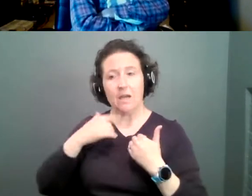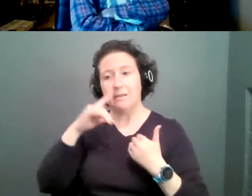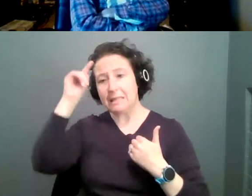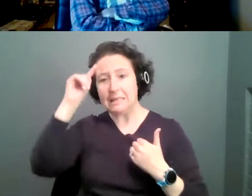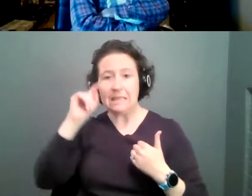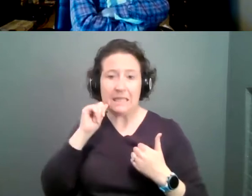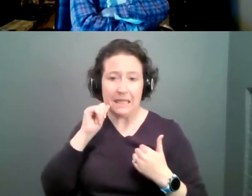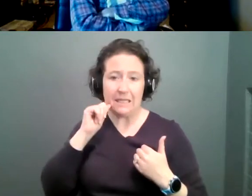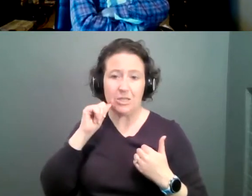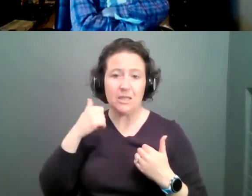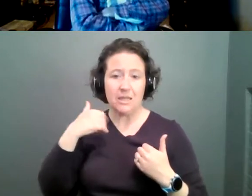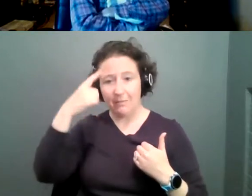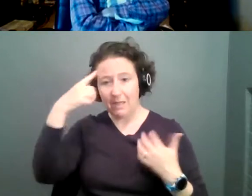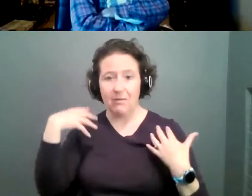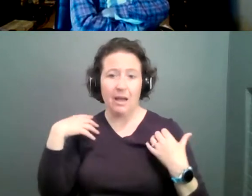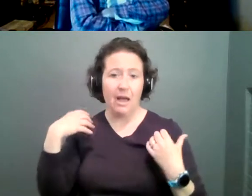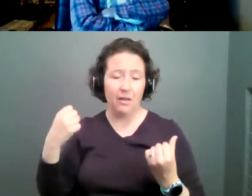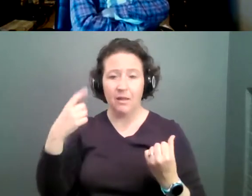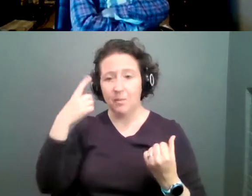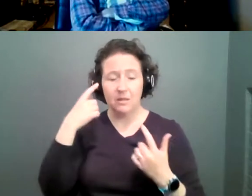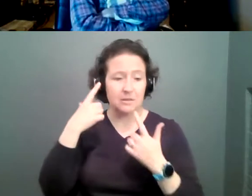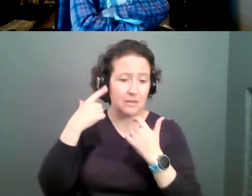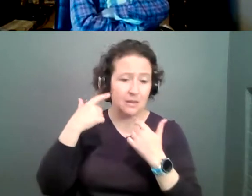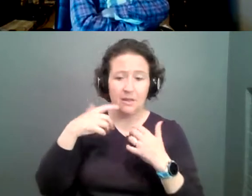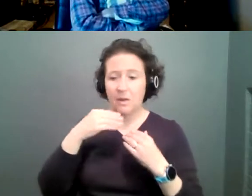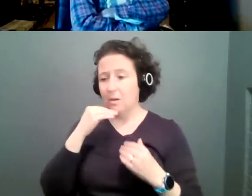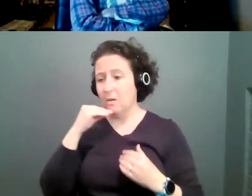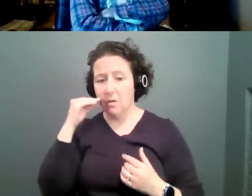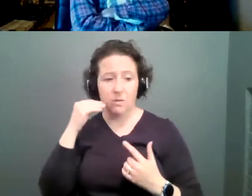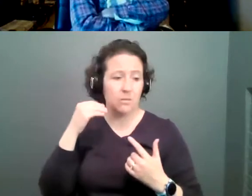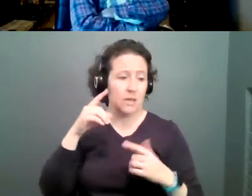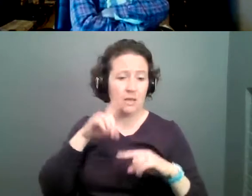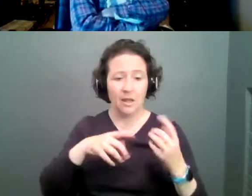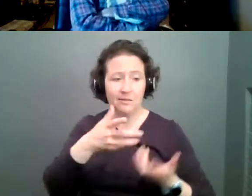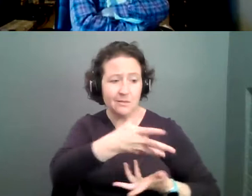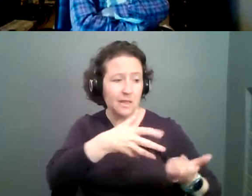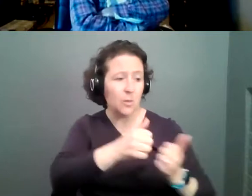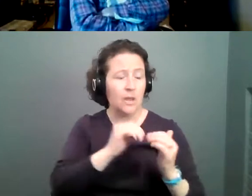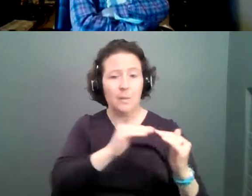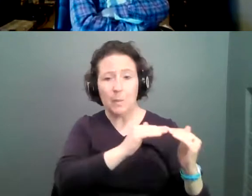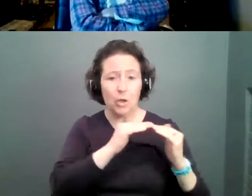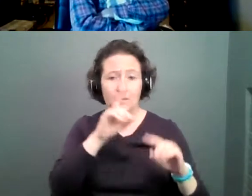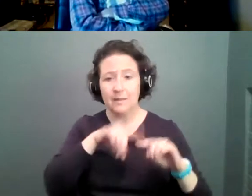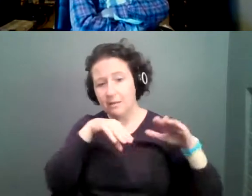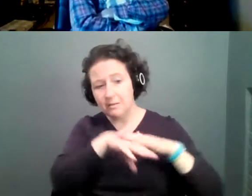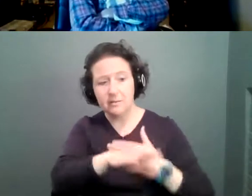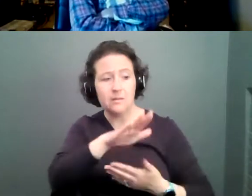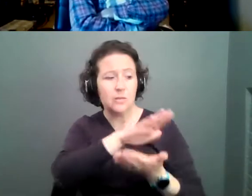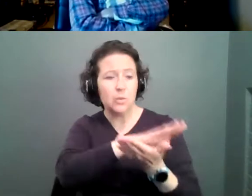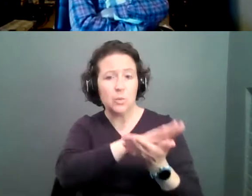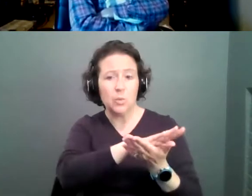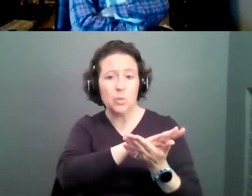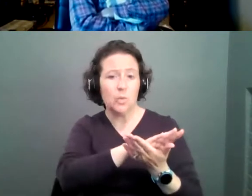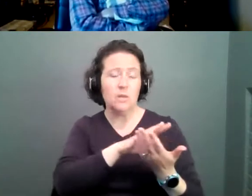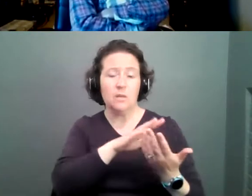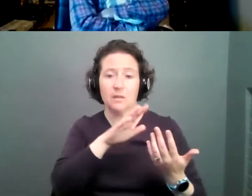teenagers suffering from mental health, sitting at homes, not able to interact with their partners, peers, not able to go into in-school person, having attending